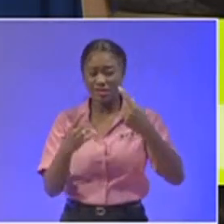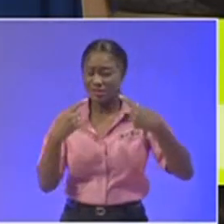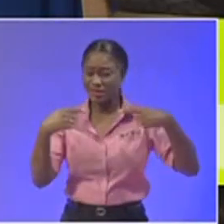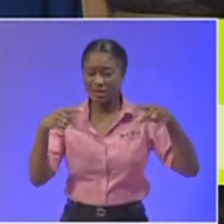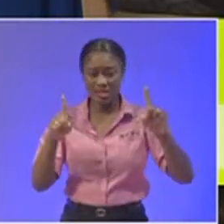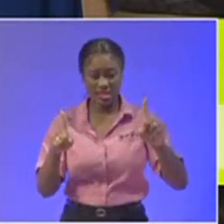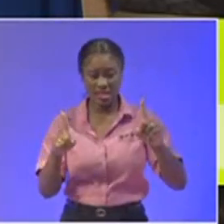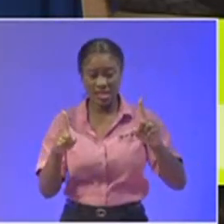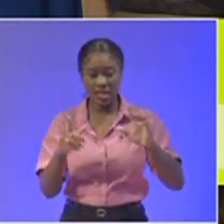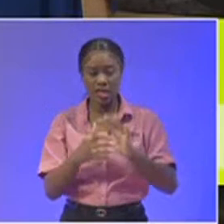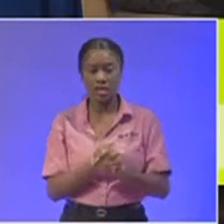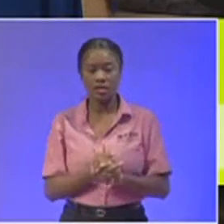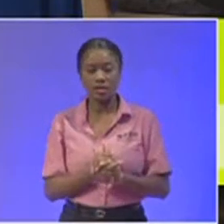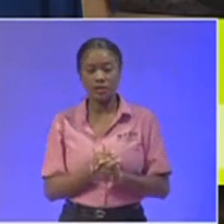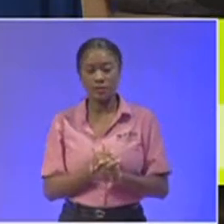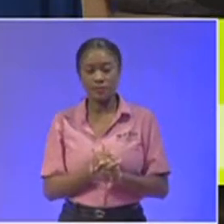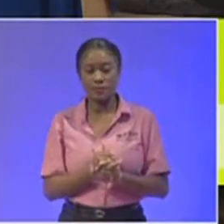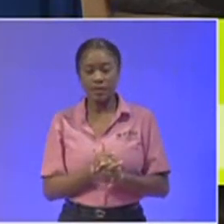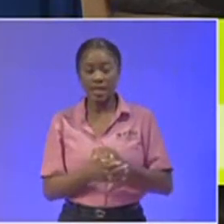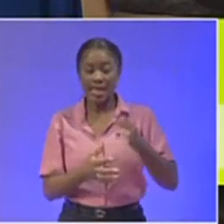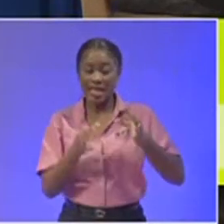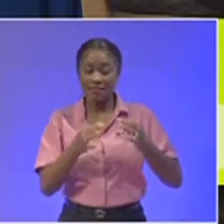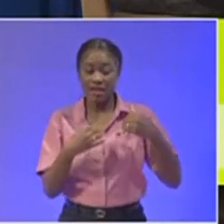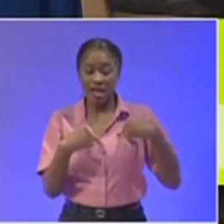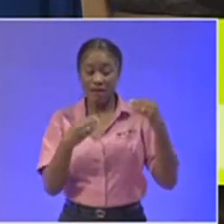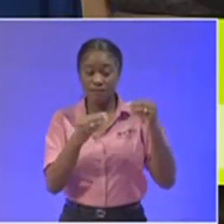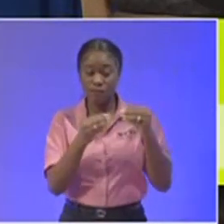have more students to care for,